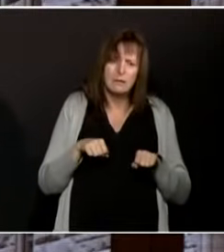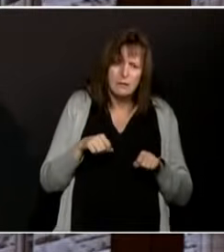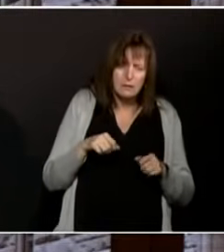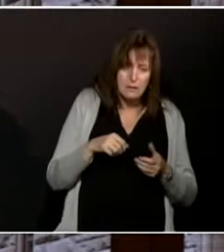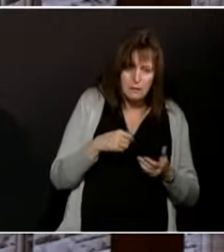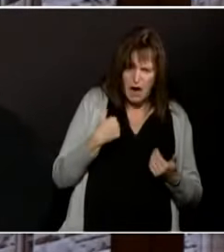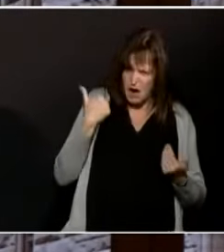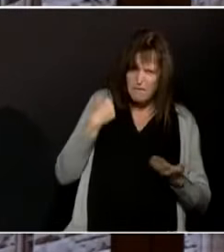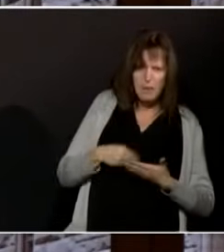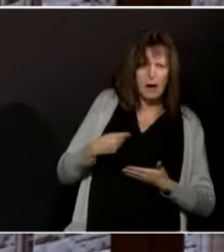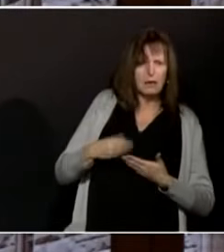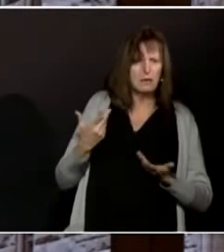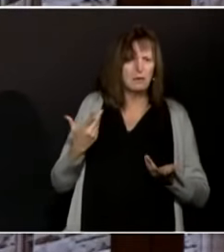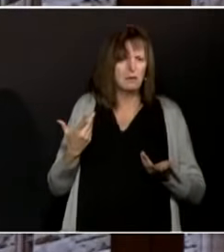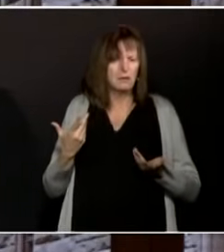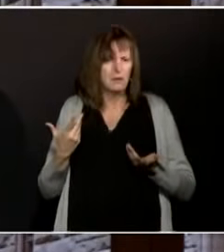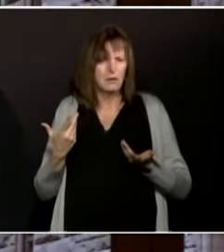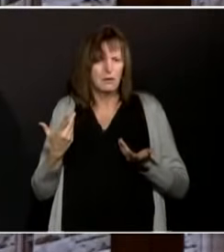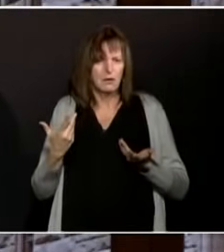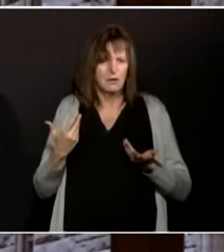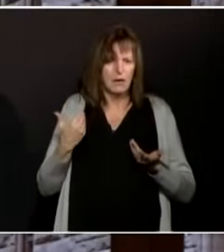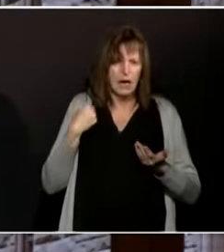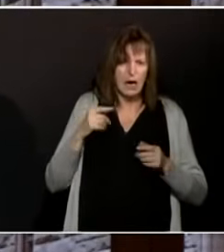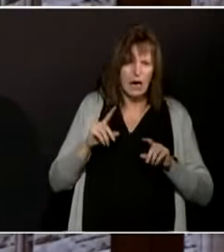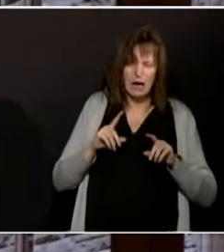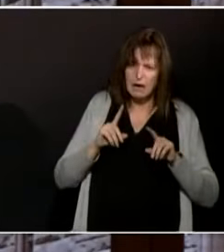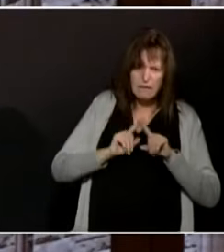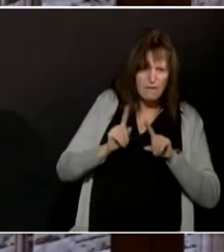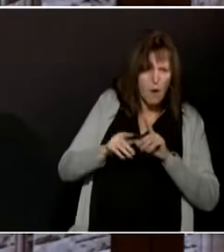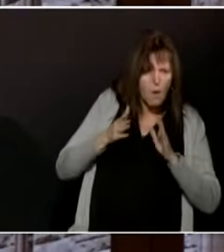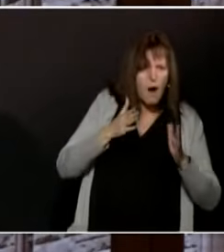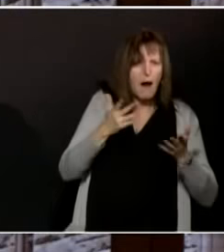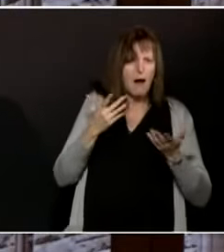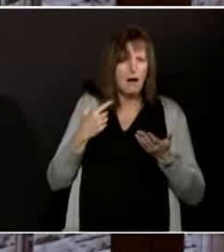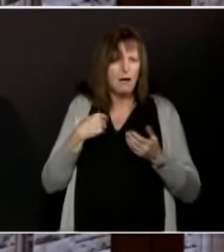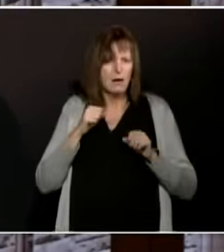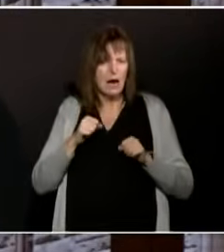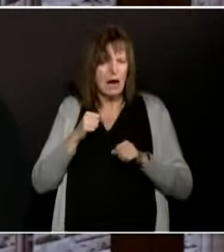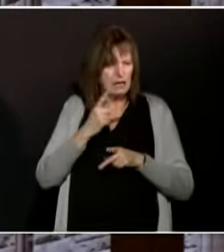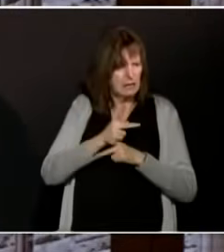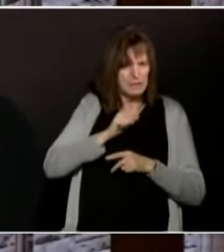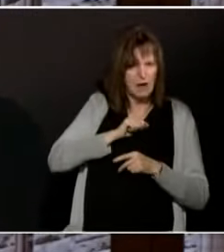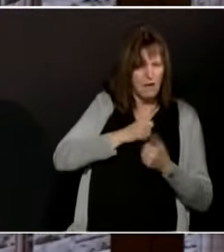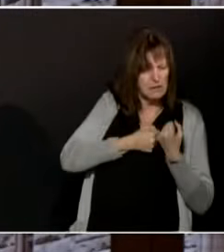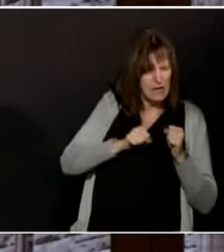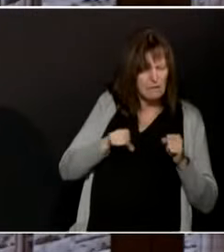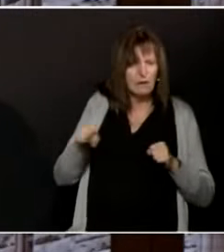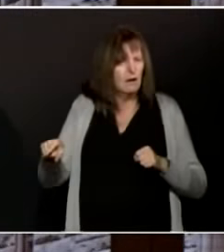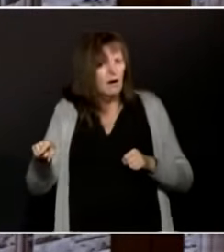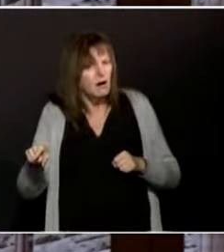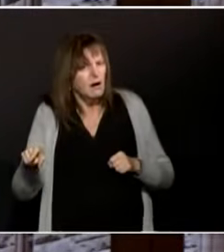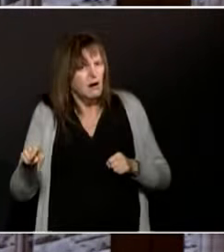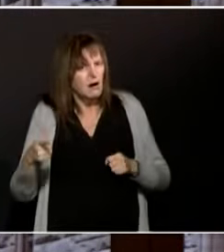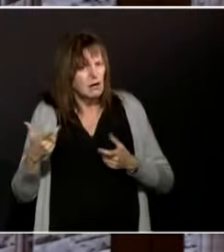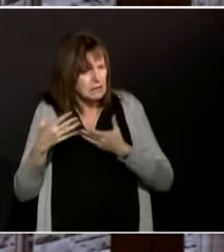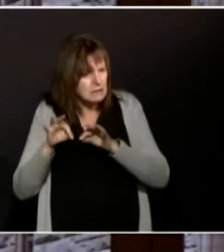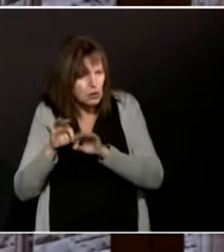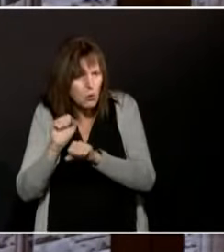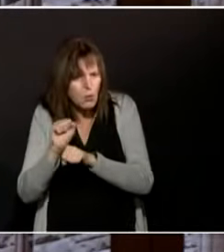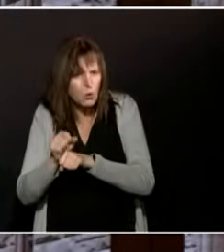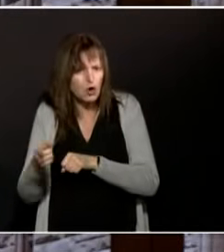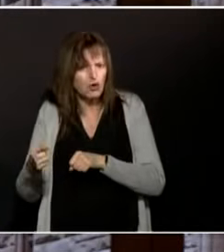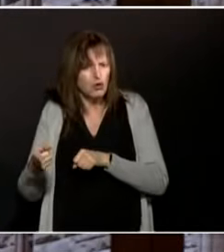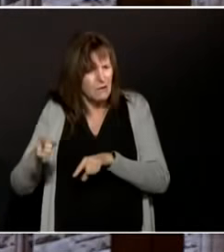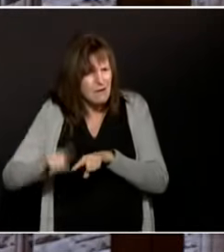myself unexposed. There's some people due to essential work stuff or reasons, they're unable to do that. And I would hope you'll be able to